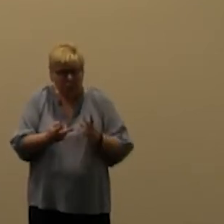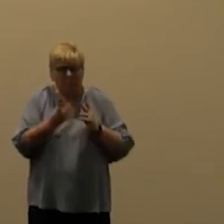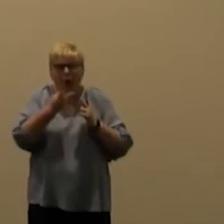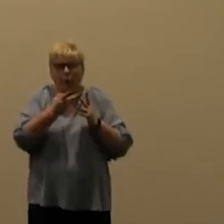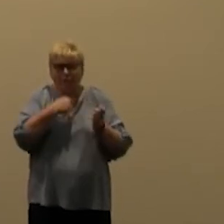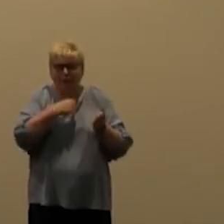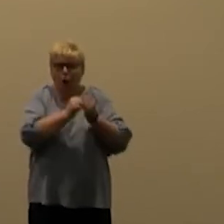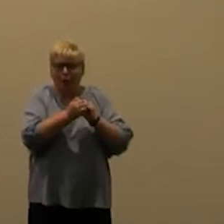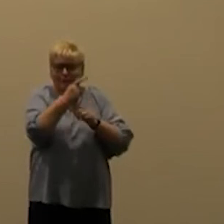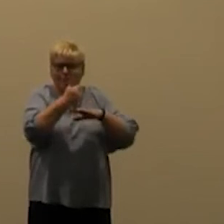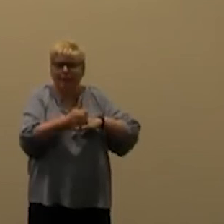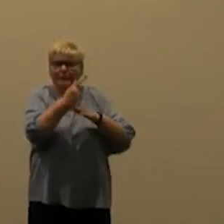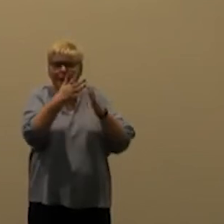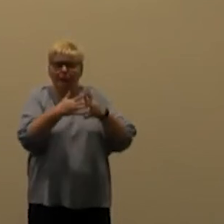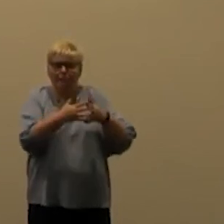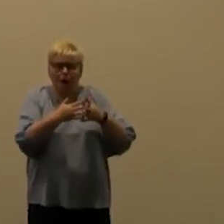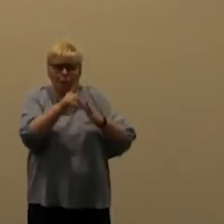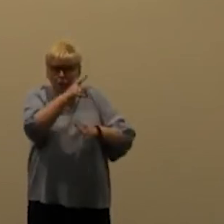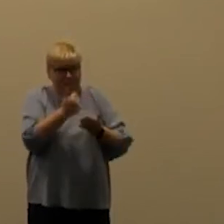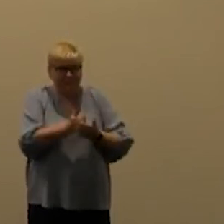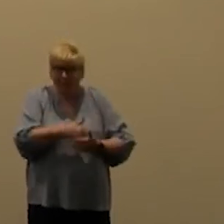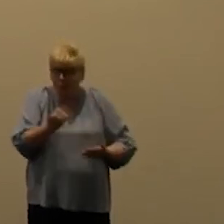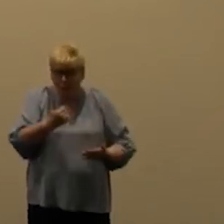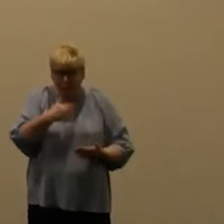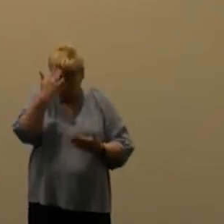in the US, she's phenomenal. I don't know how she does